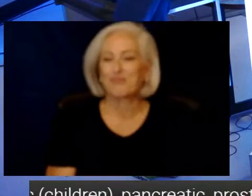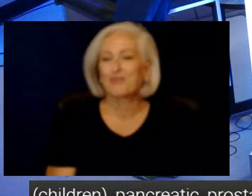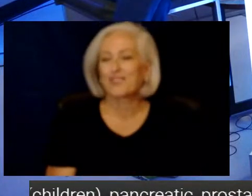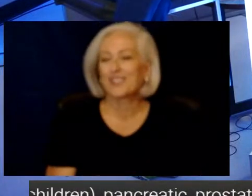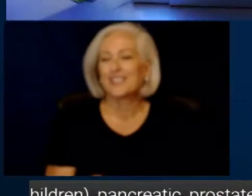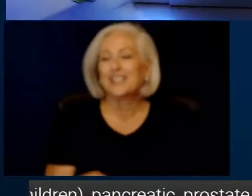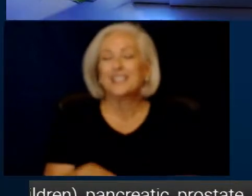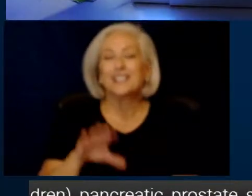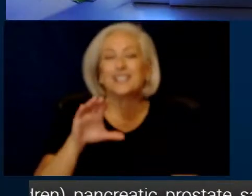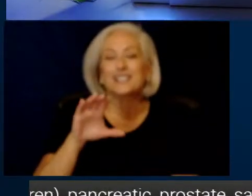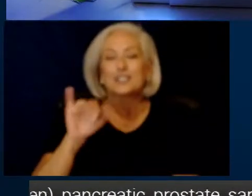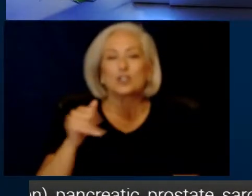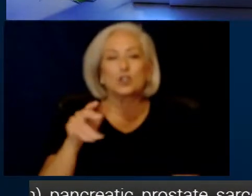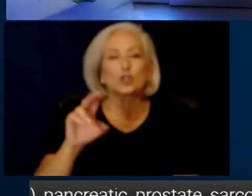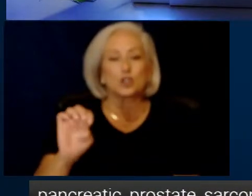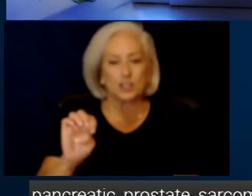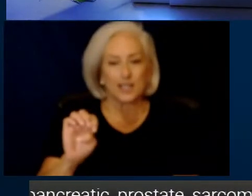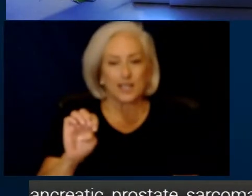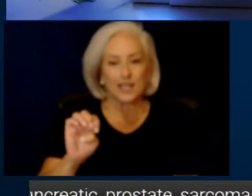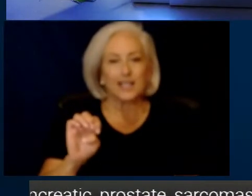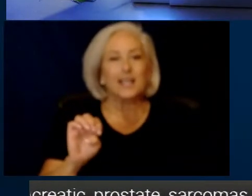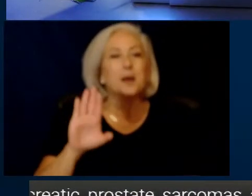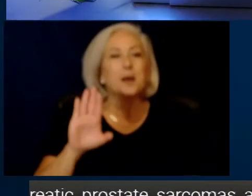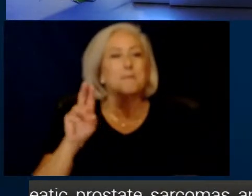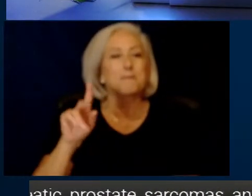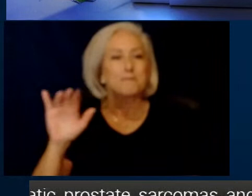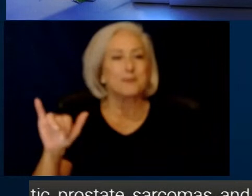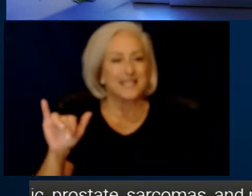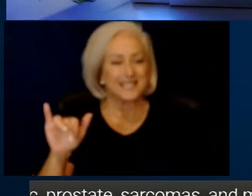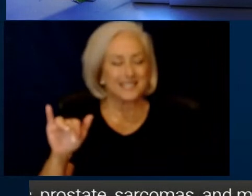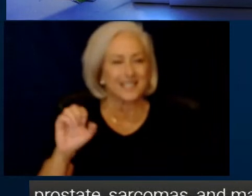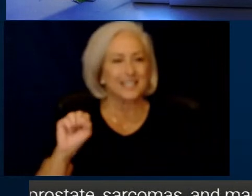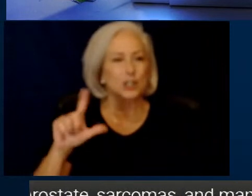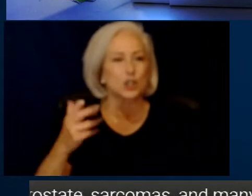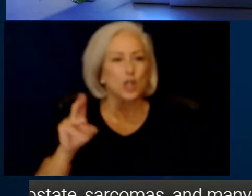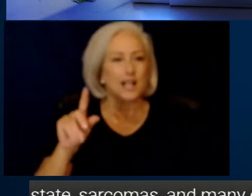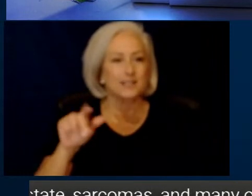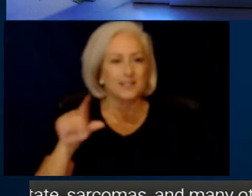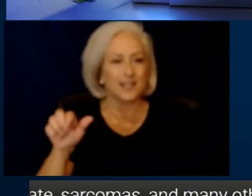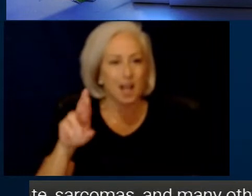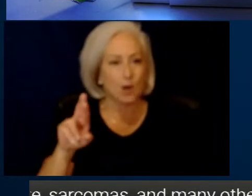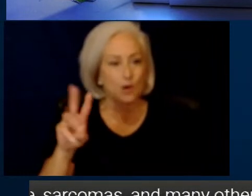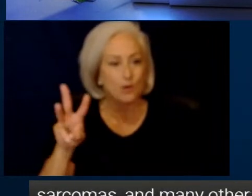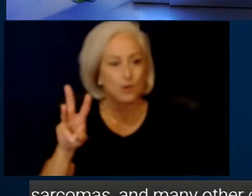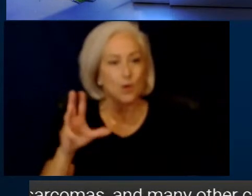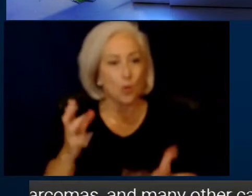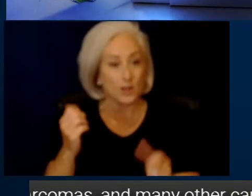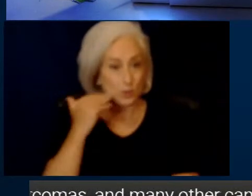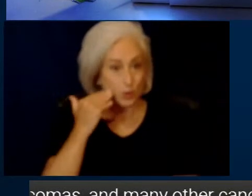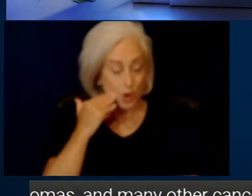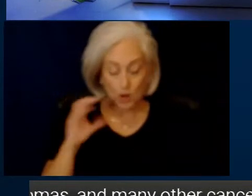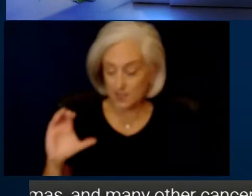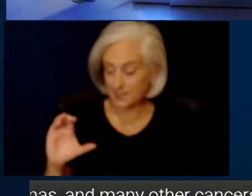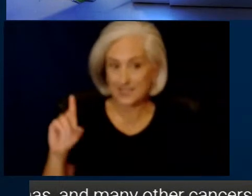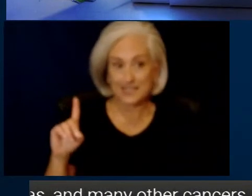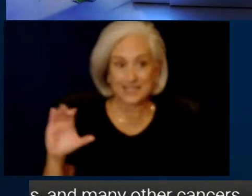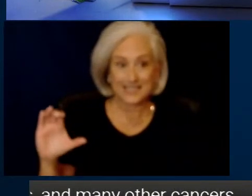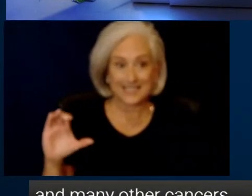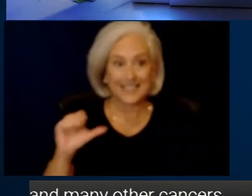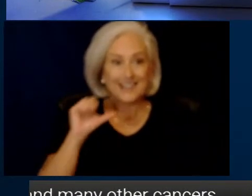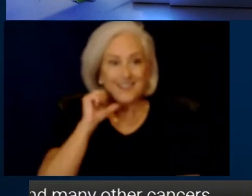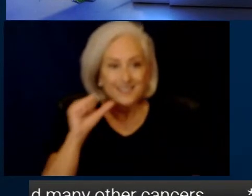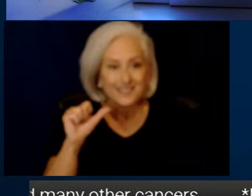Jean Beasley Schlotznauer on Facebook. Jean would like to know, per the CDC, a non-symptomatic vaccinated